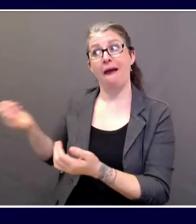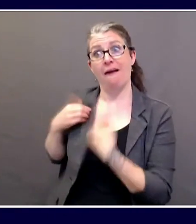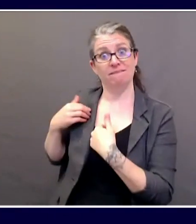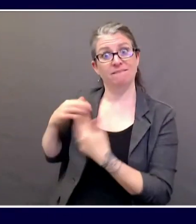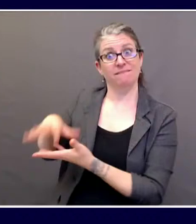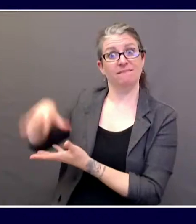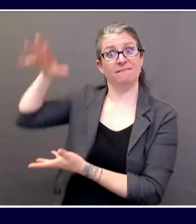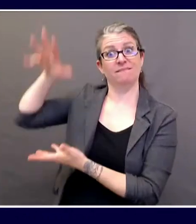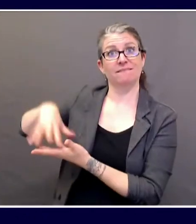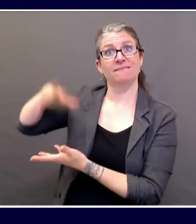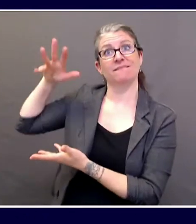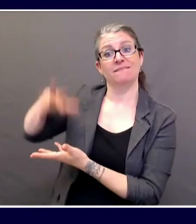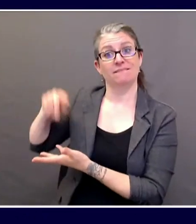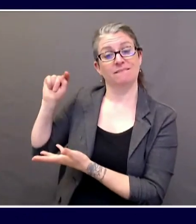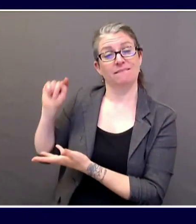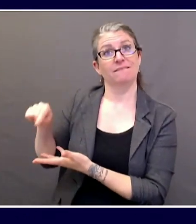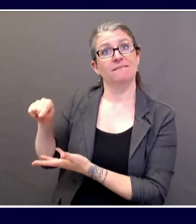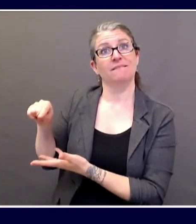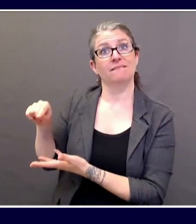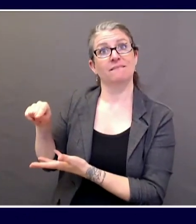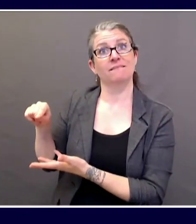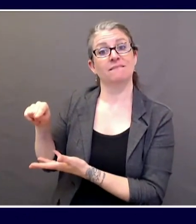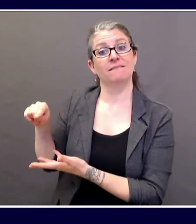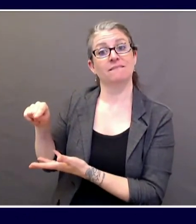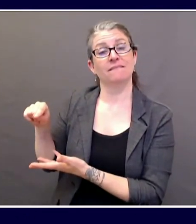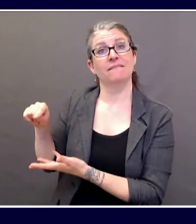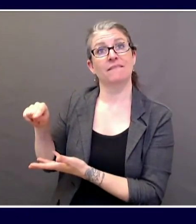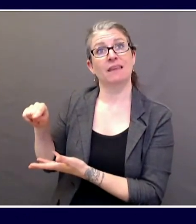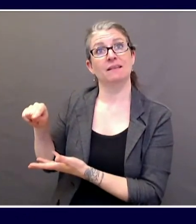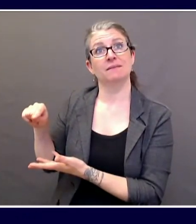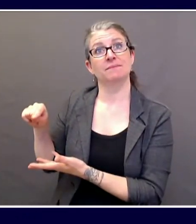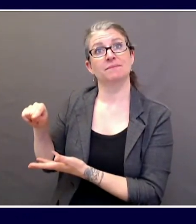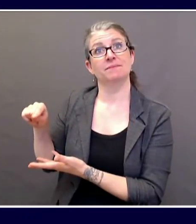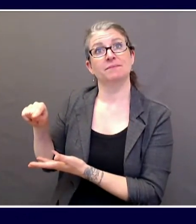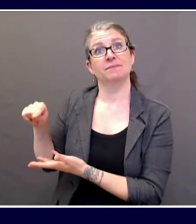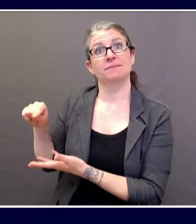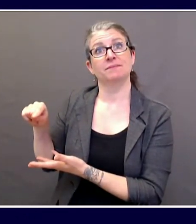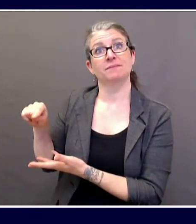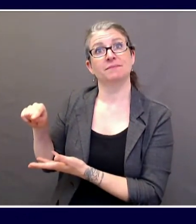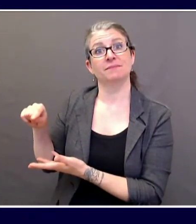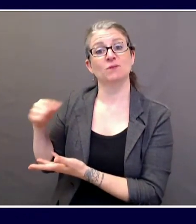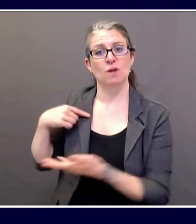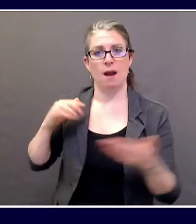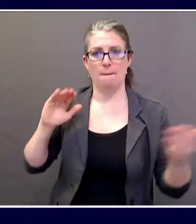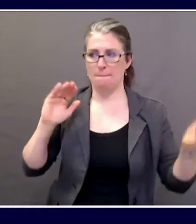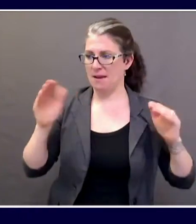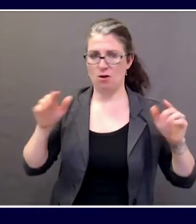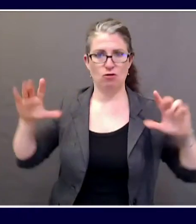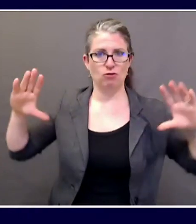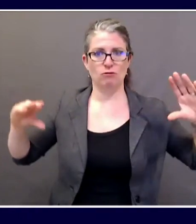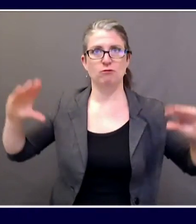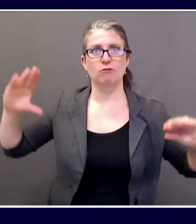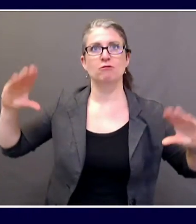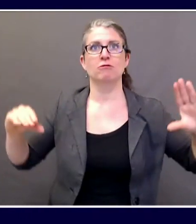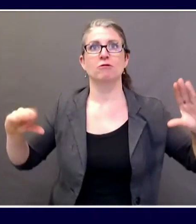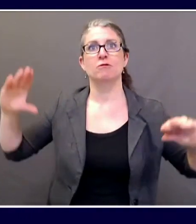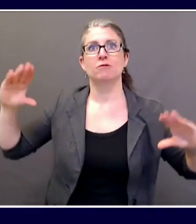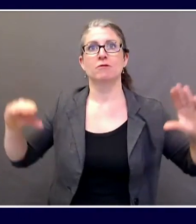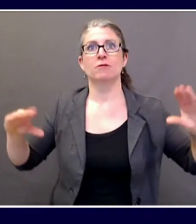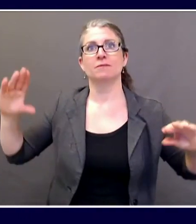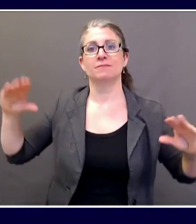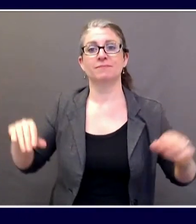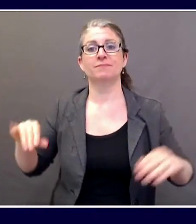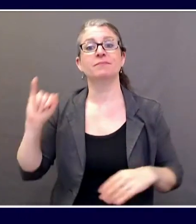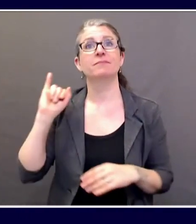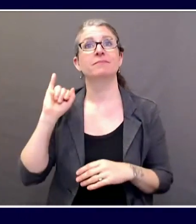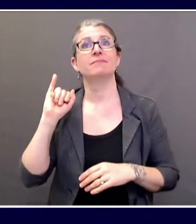have on hand. And then the third is whether we can move doses around throughout the week. So the allocations that we announce on